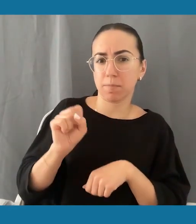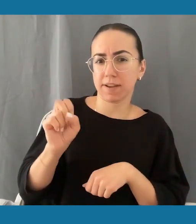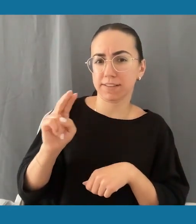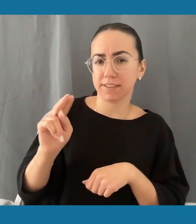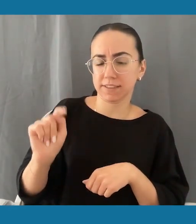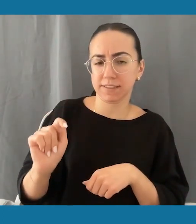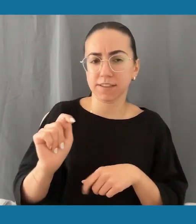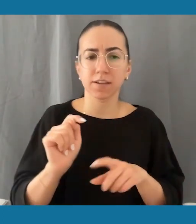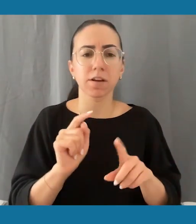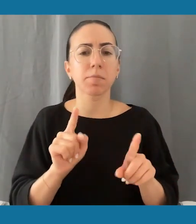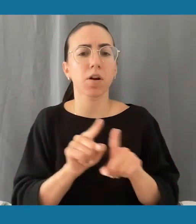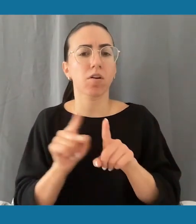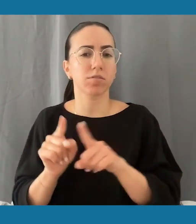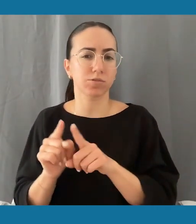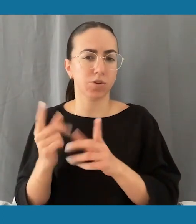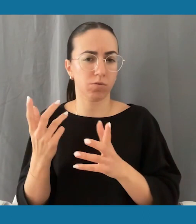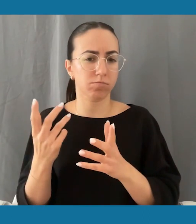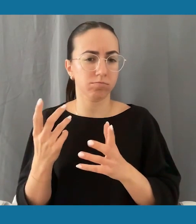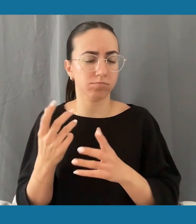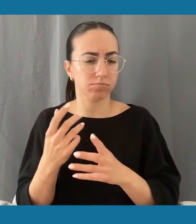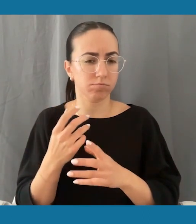appropriate circumstances, you absolutely can.